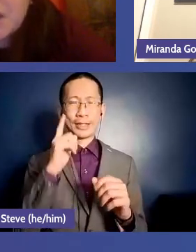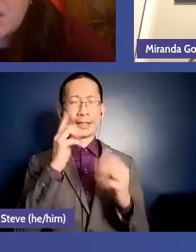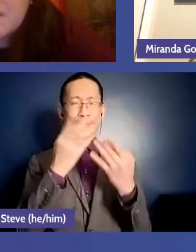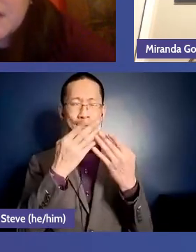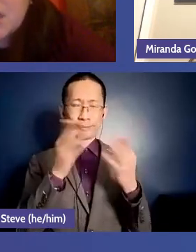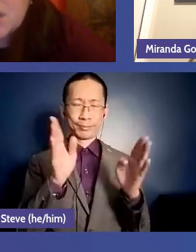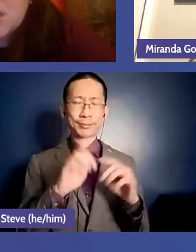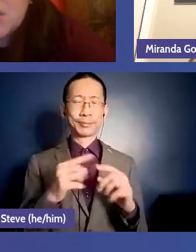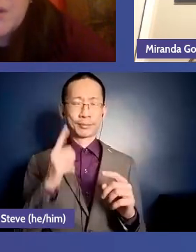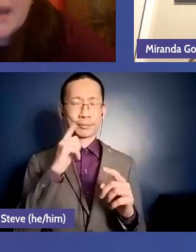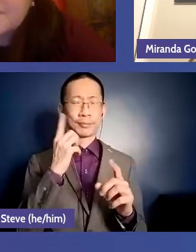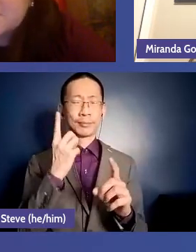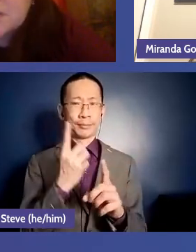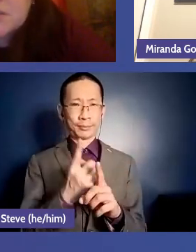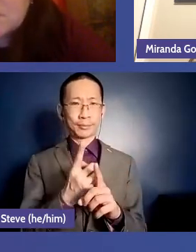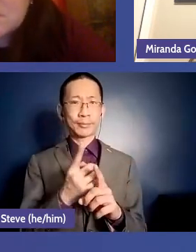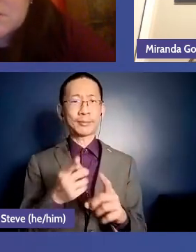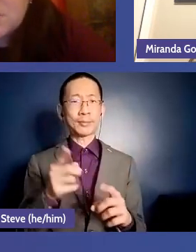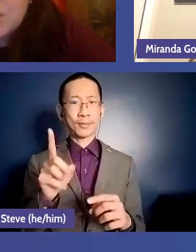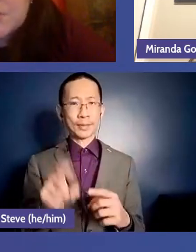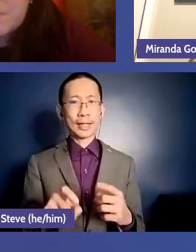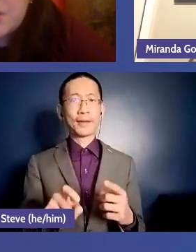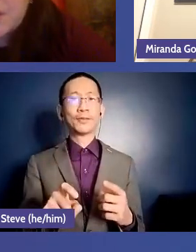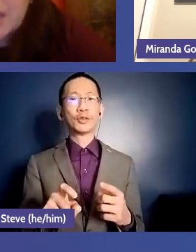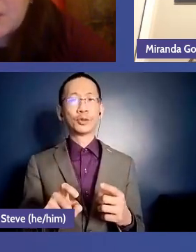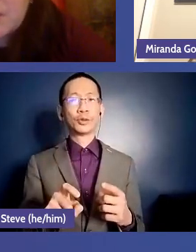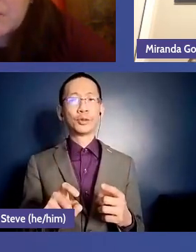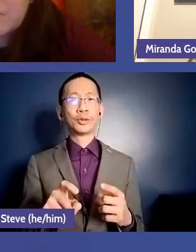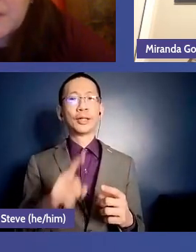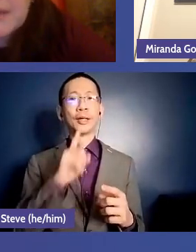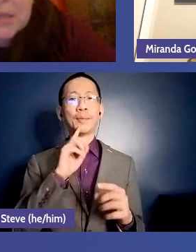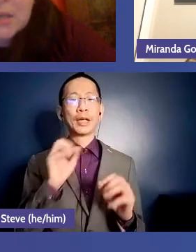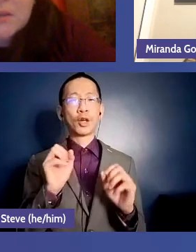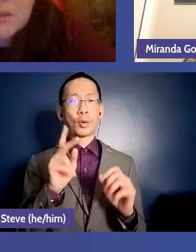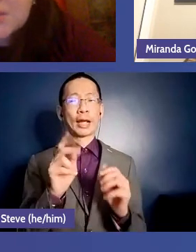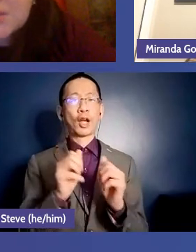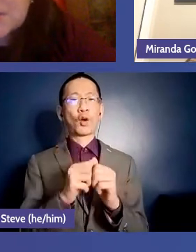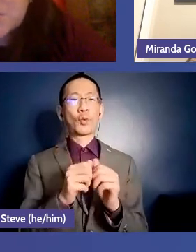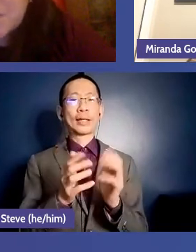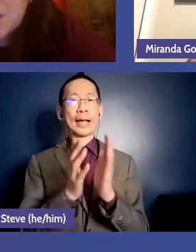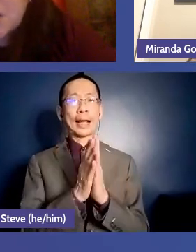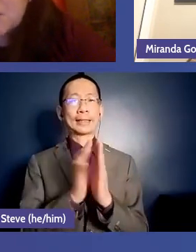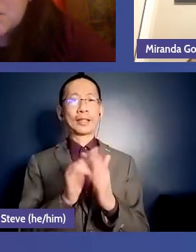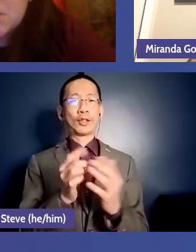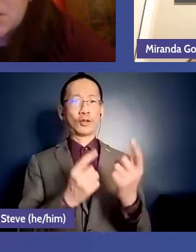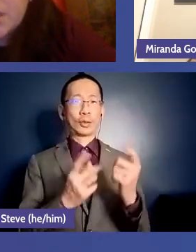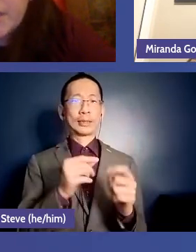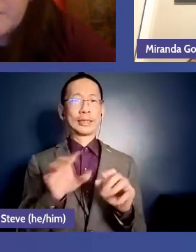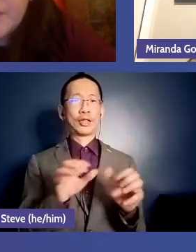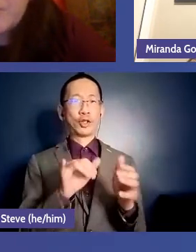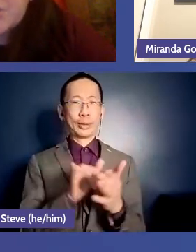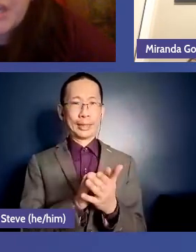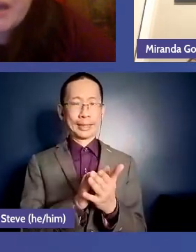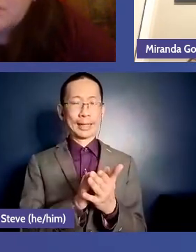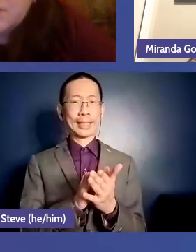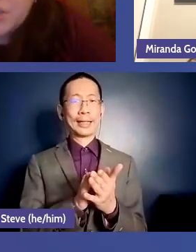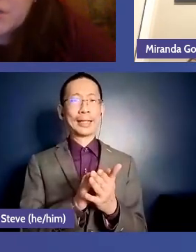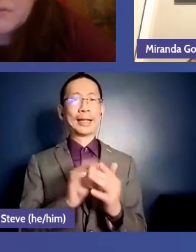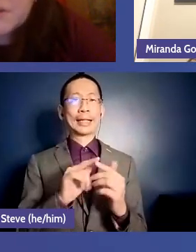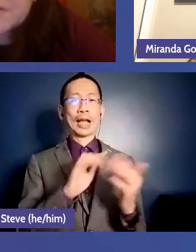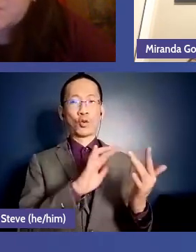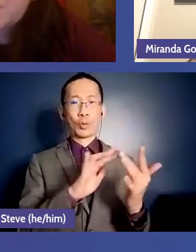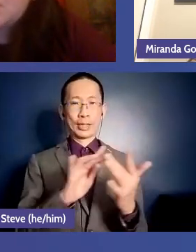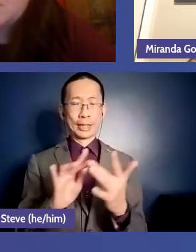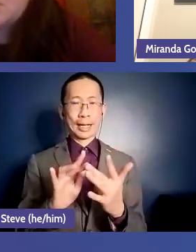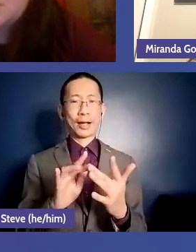think you're right on that you have to, you know, to be okay with asking the questions and doing that, that reaching out, you